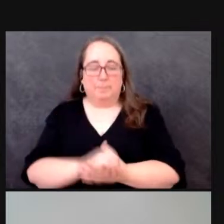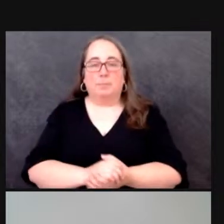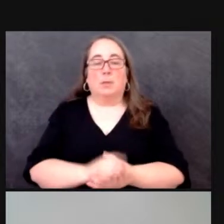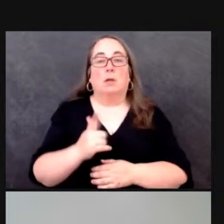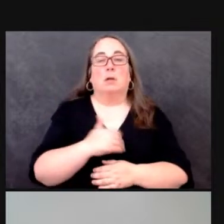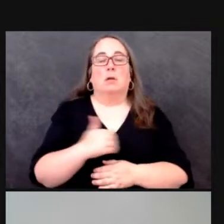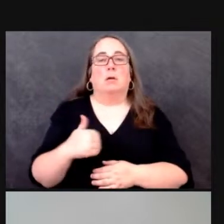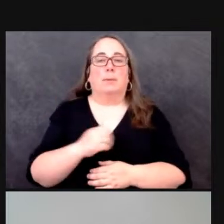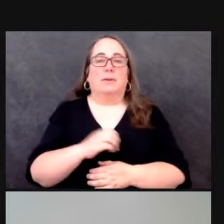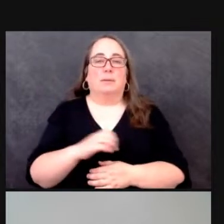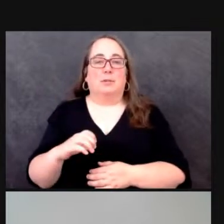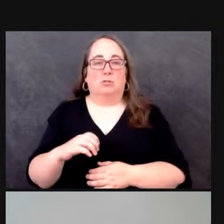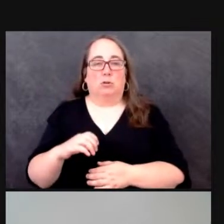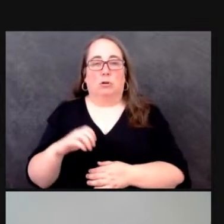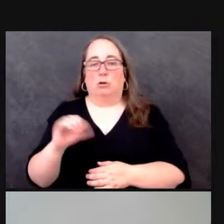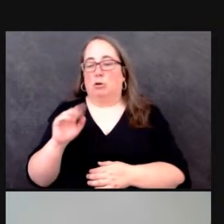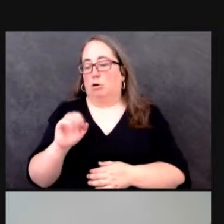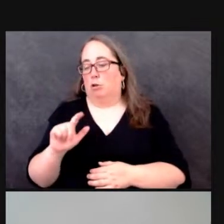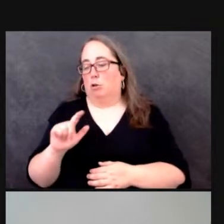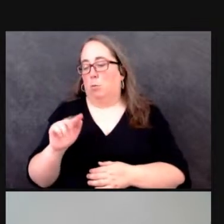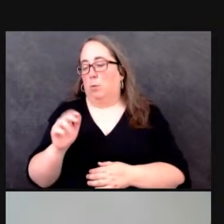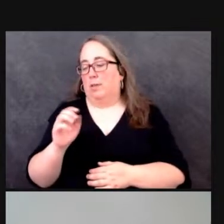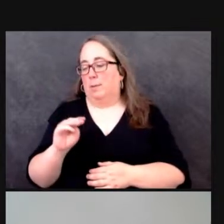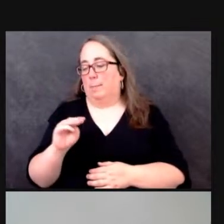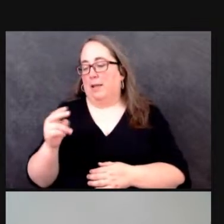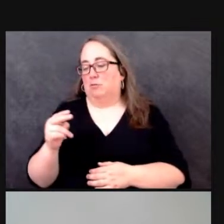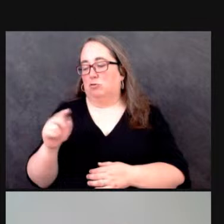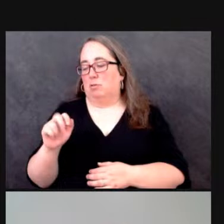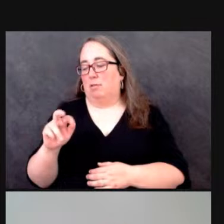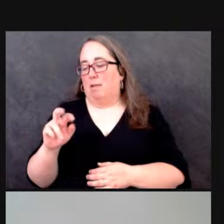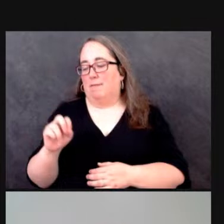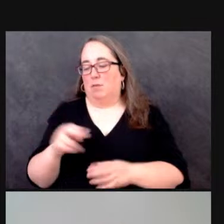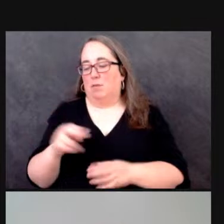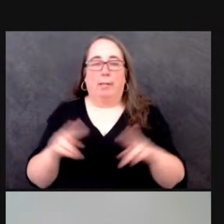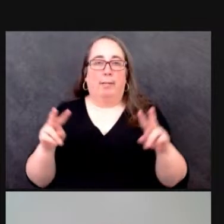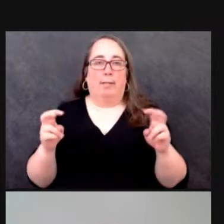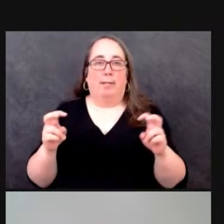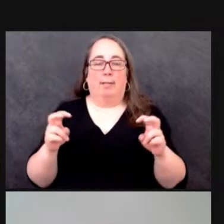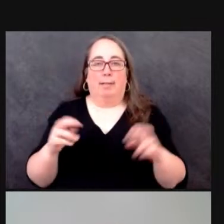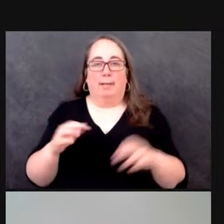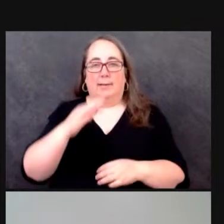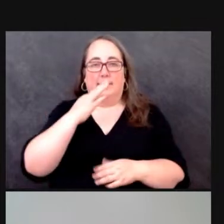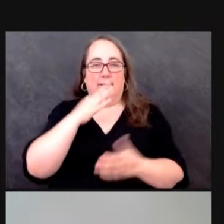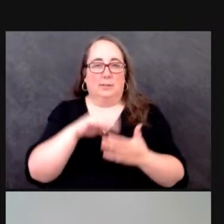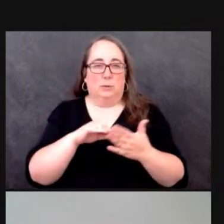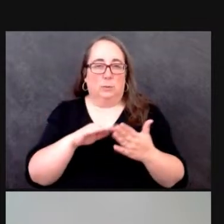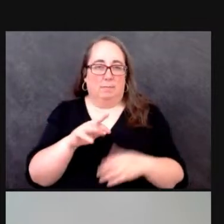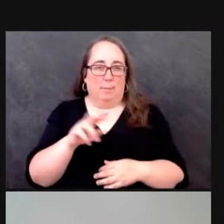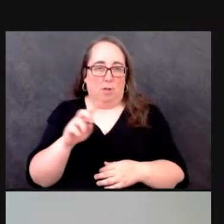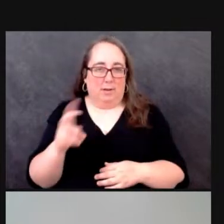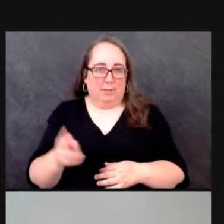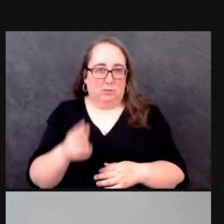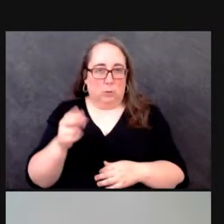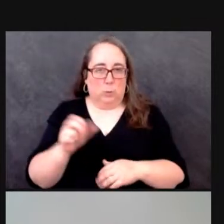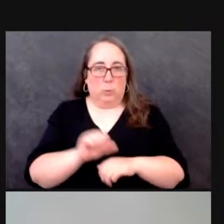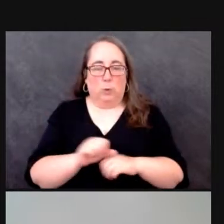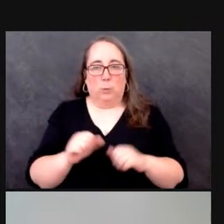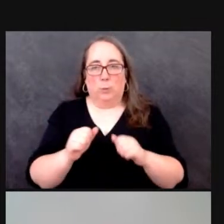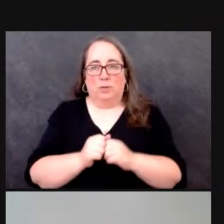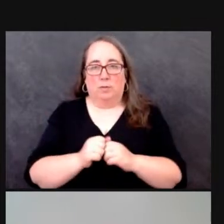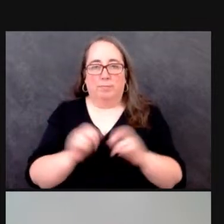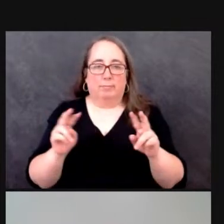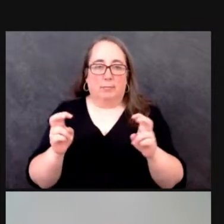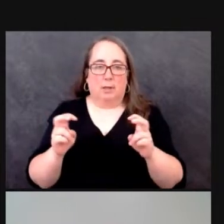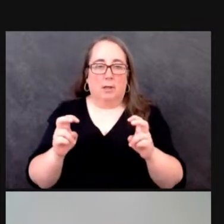the commission, a Colonel William H. Love, was known as a, quote, keen student of Maryland history, and worked alongside, quote,